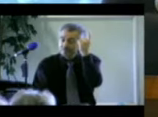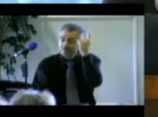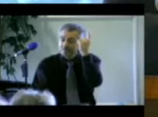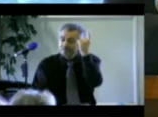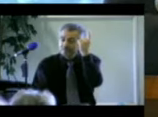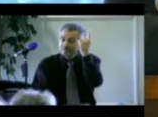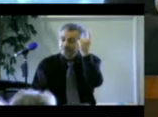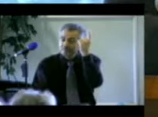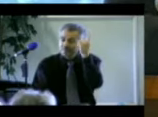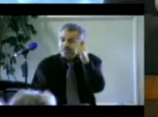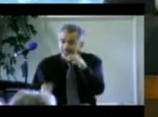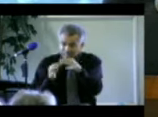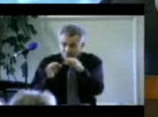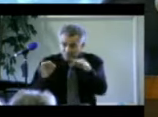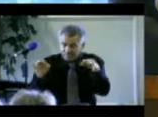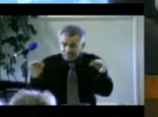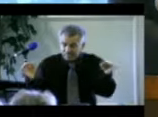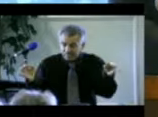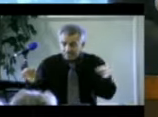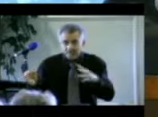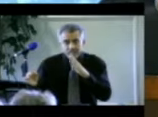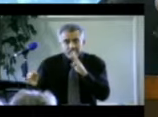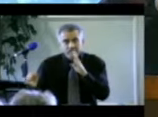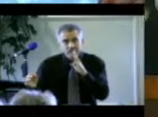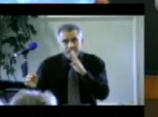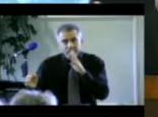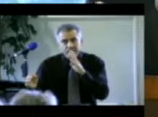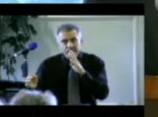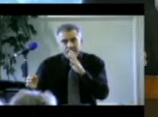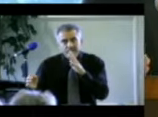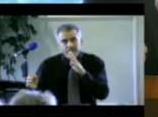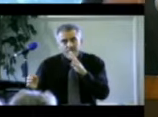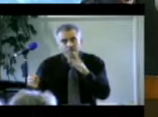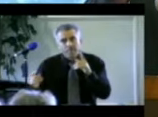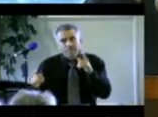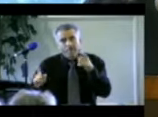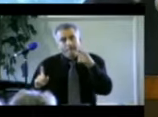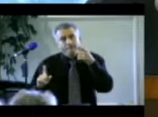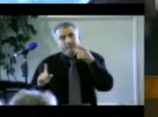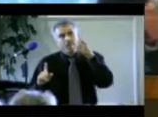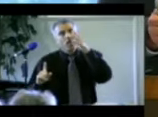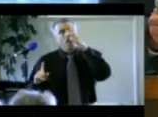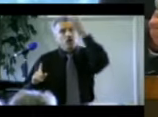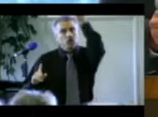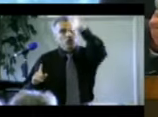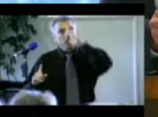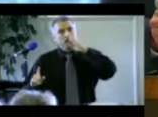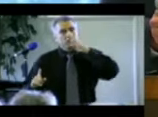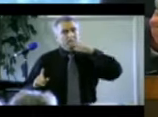That passage is telling us it takes a while to get there, but He doesn't care